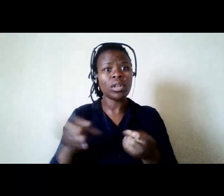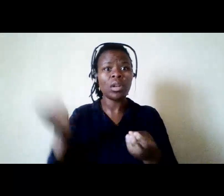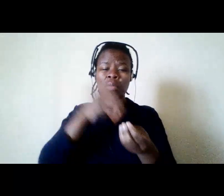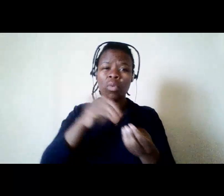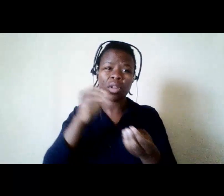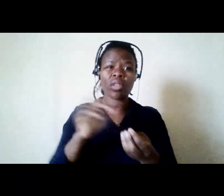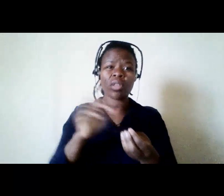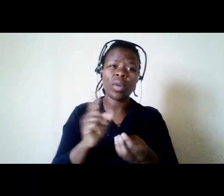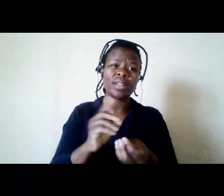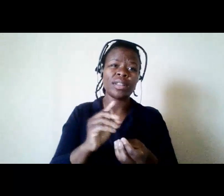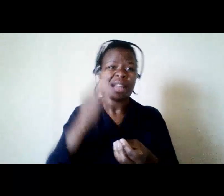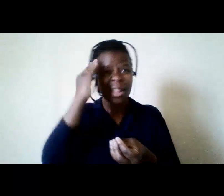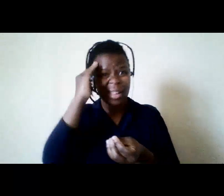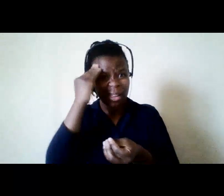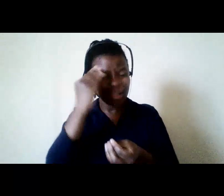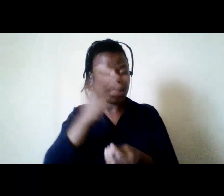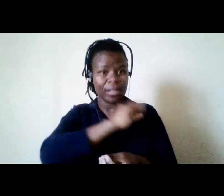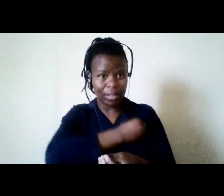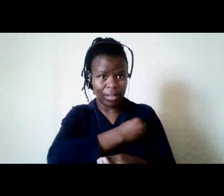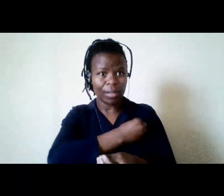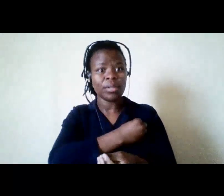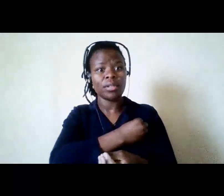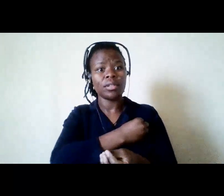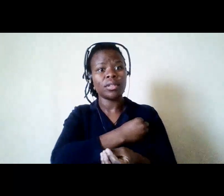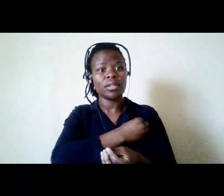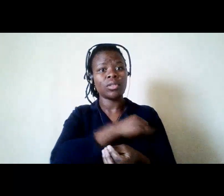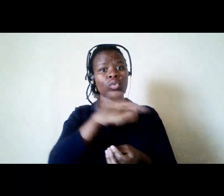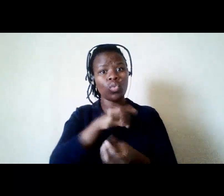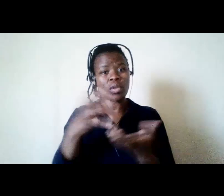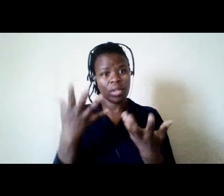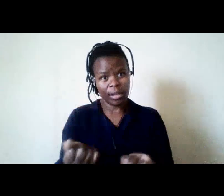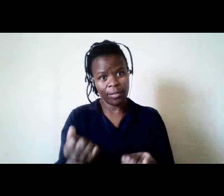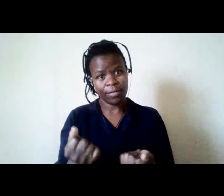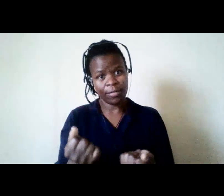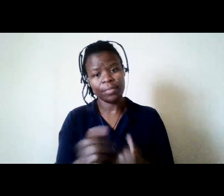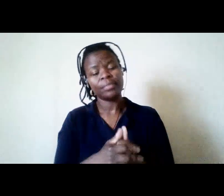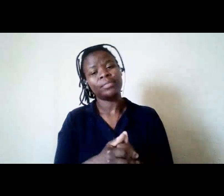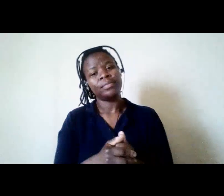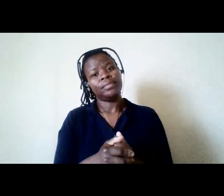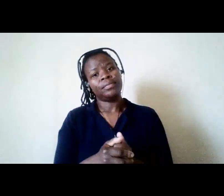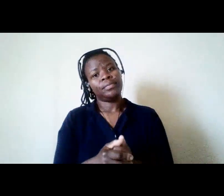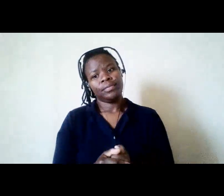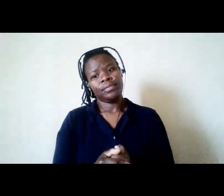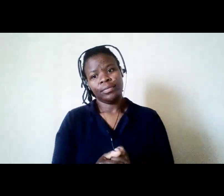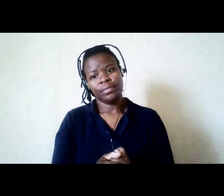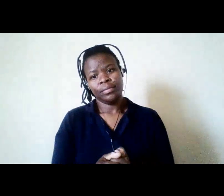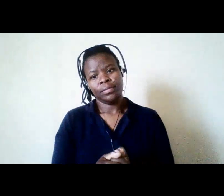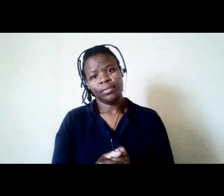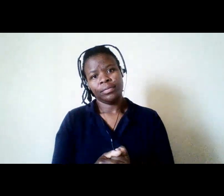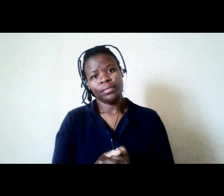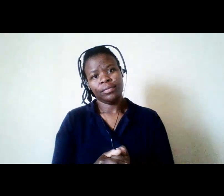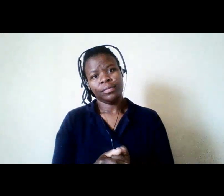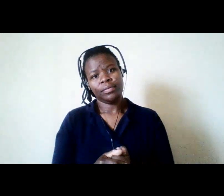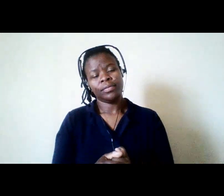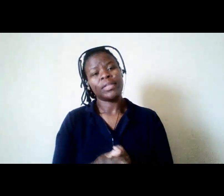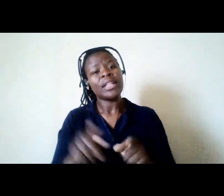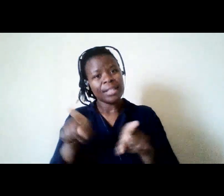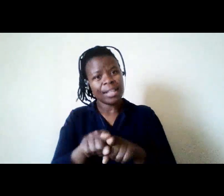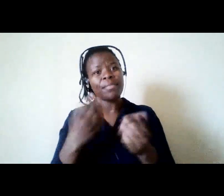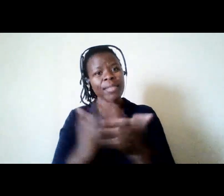So taken to a psychologist, psychiatrist, maybe that child would then be diagnosed with issues over and